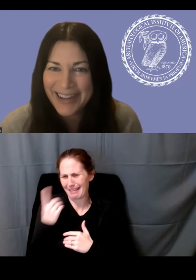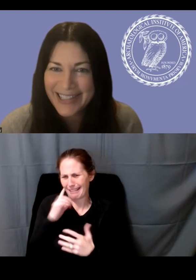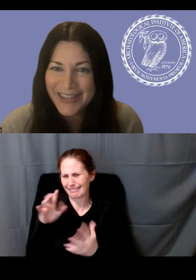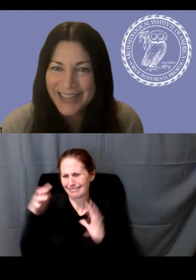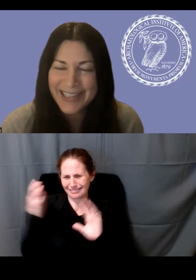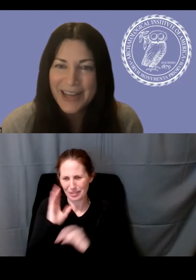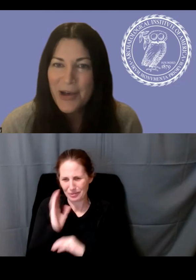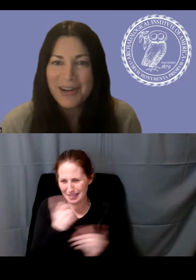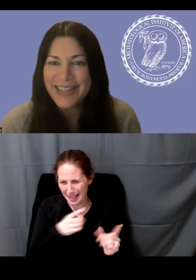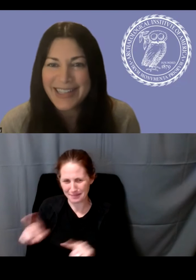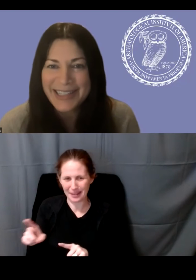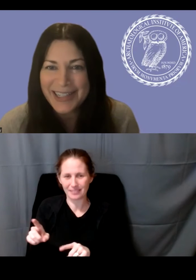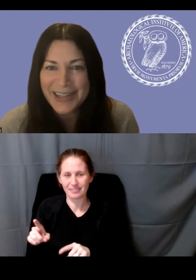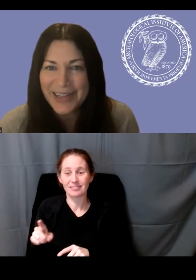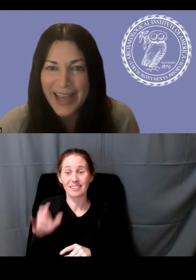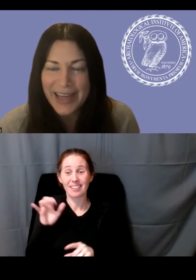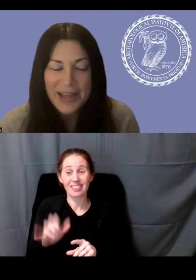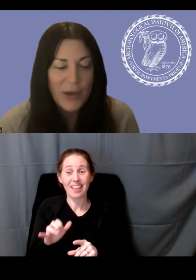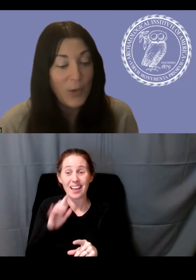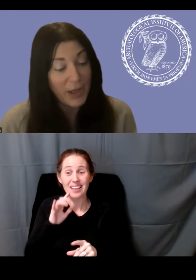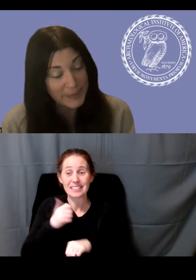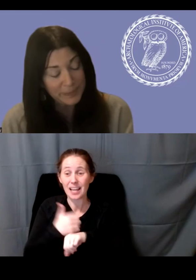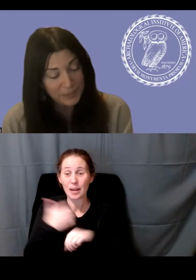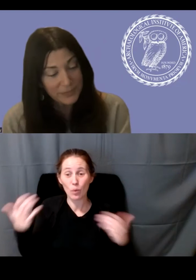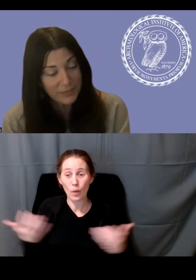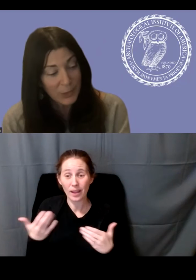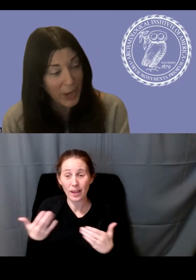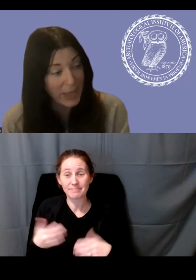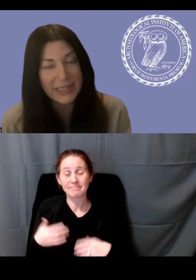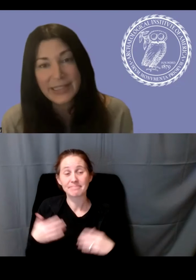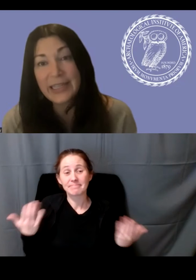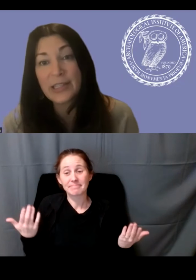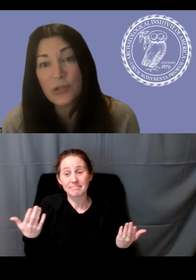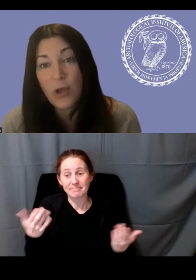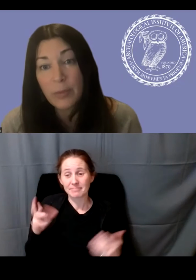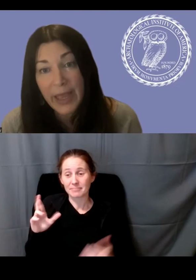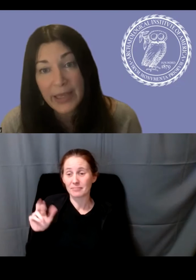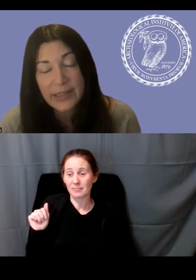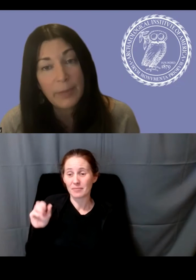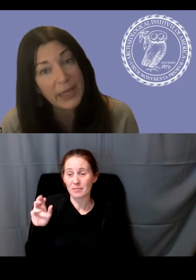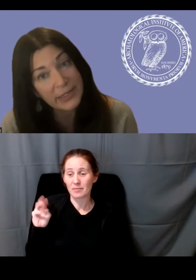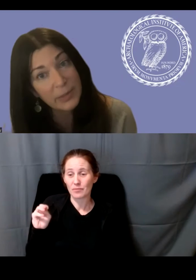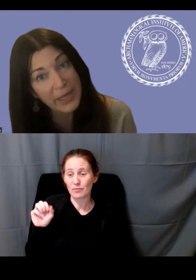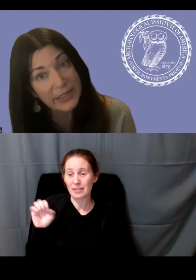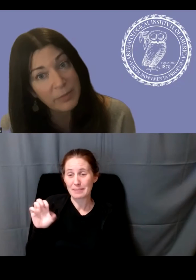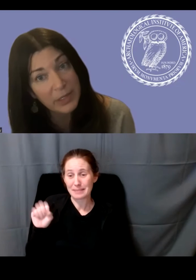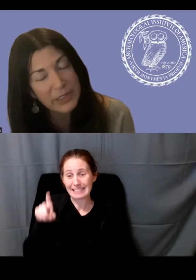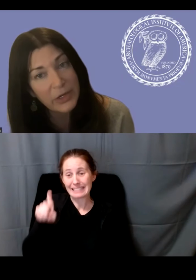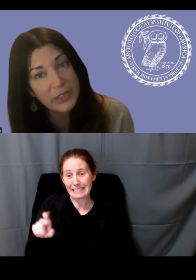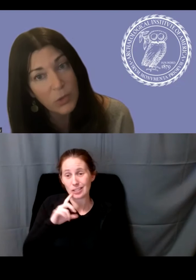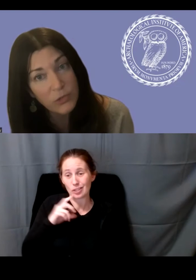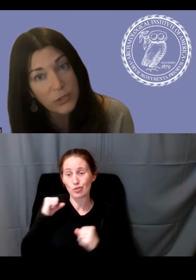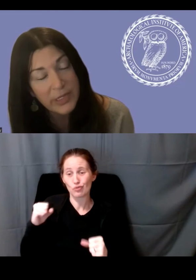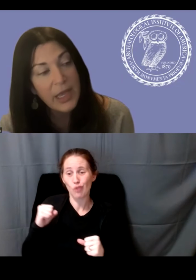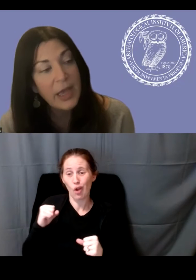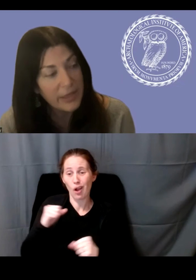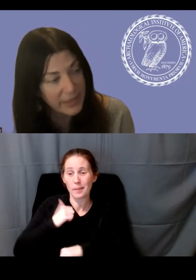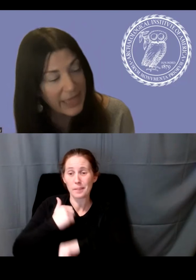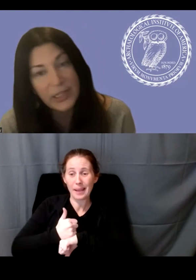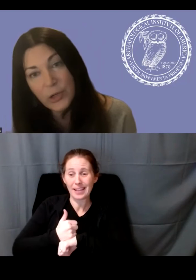unintended consequences. What is this going to create? Well, Ramses needs a strong base. That base is a base of military